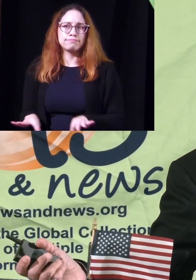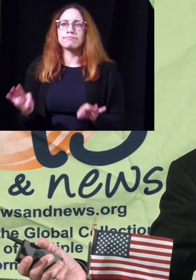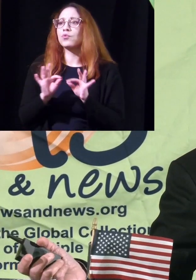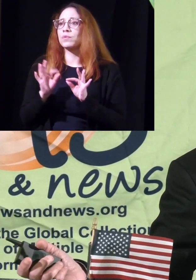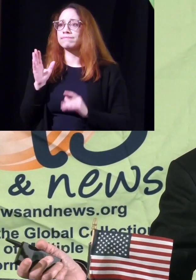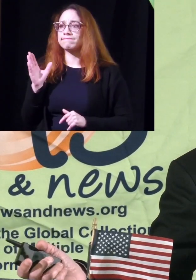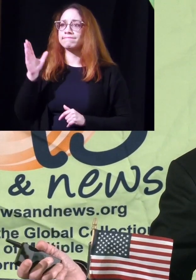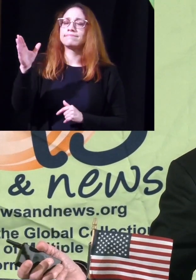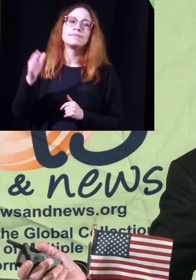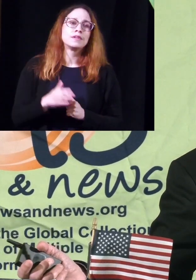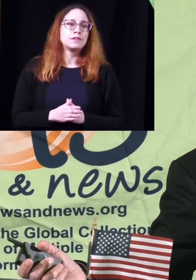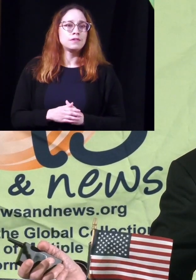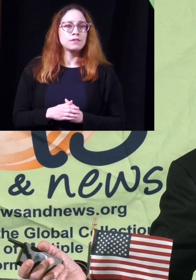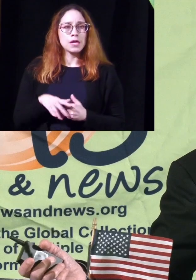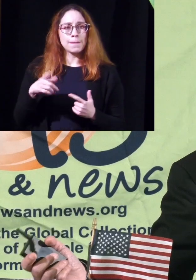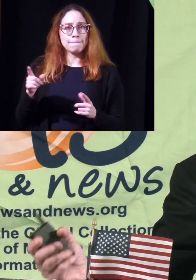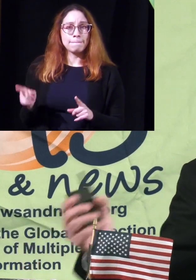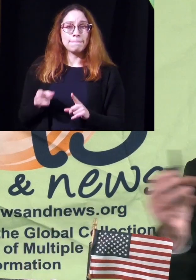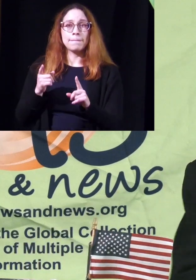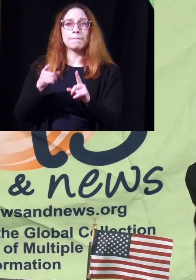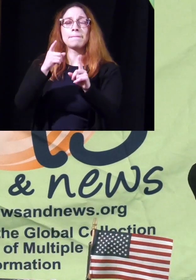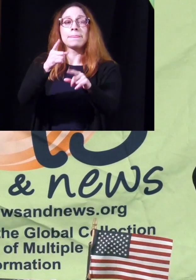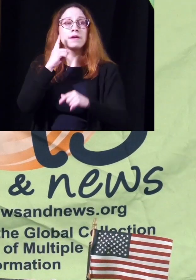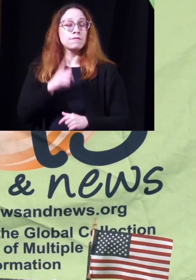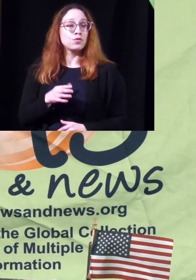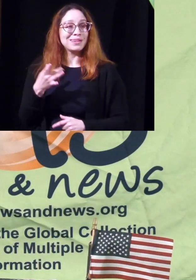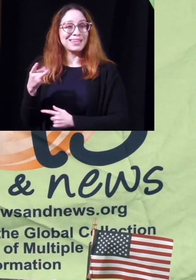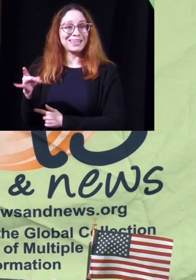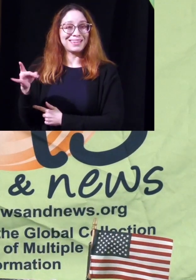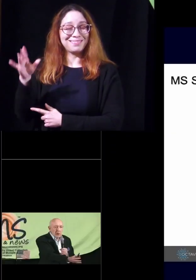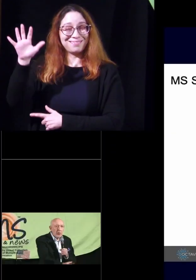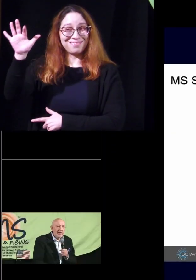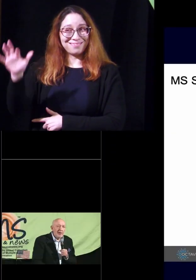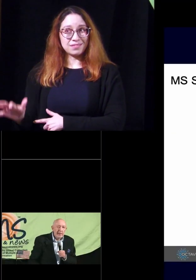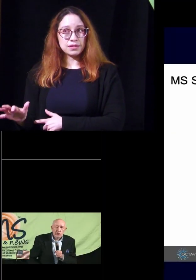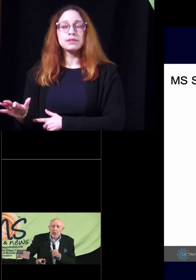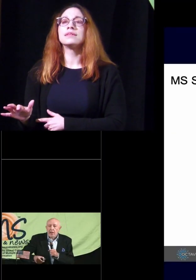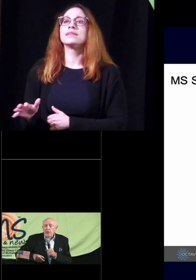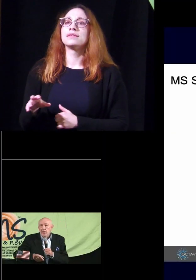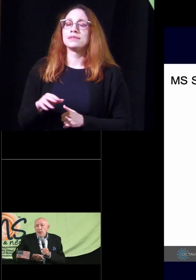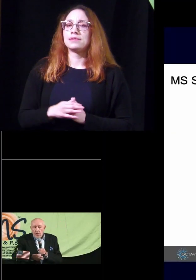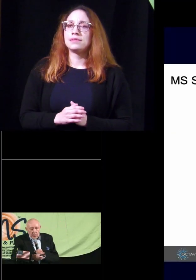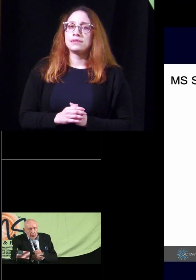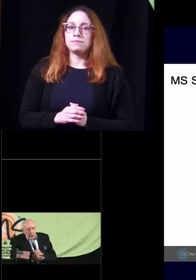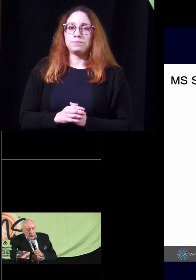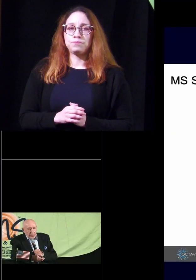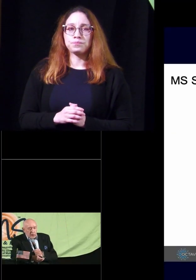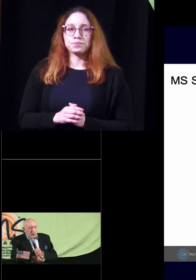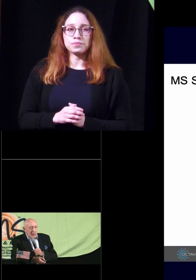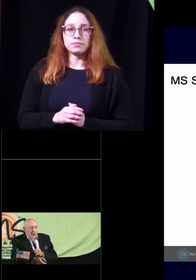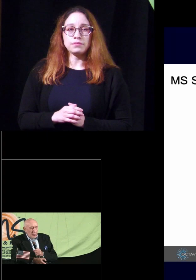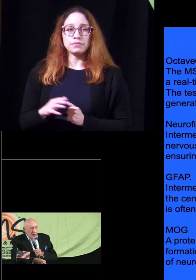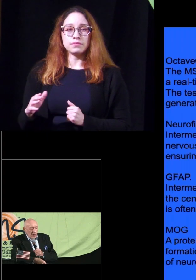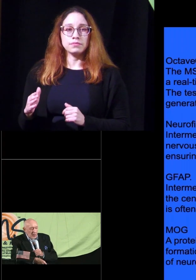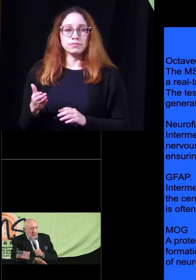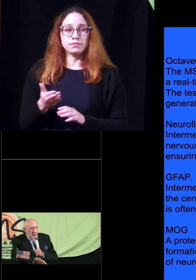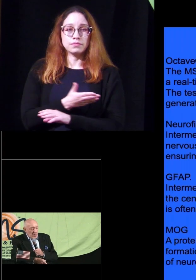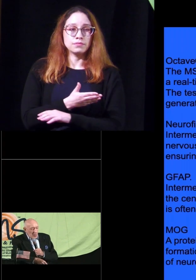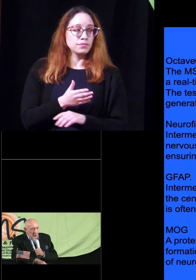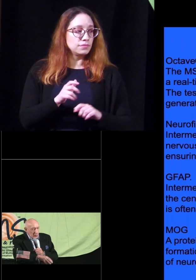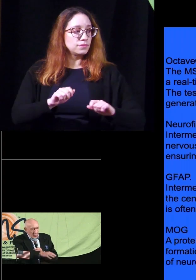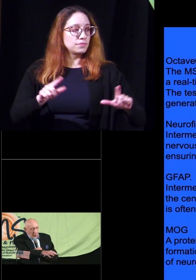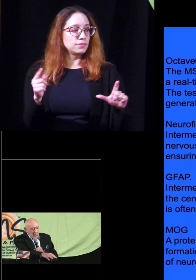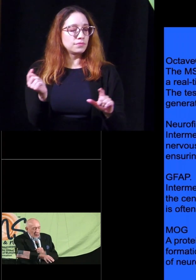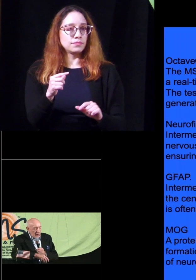what we've been striving for in the past. So there's 18 markers that you see on the right-hand side. And on the previous slide over